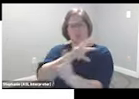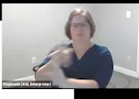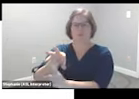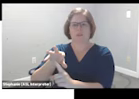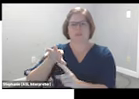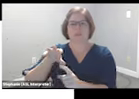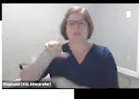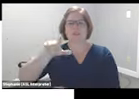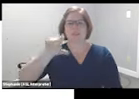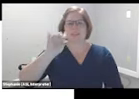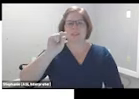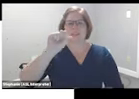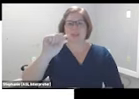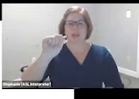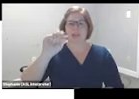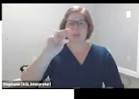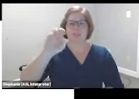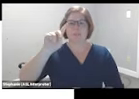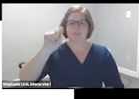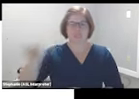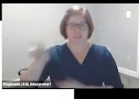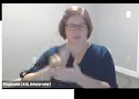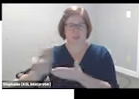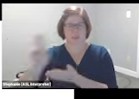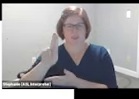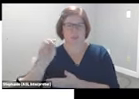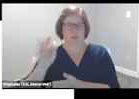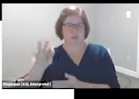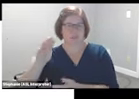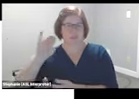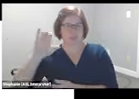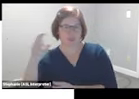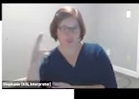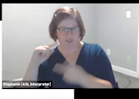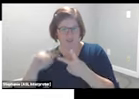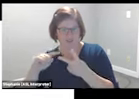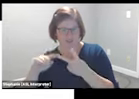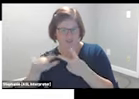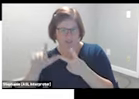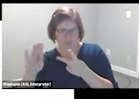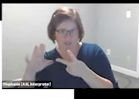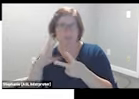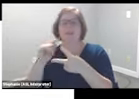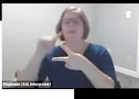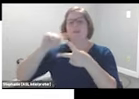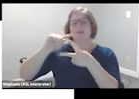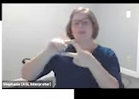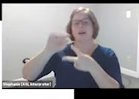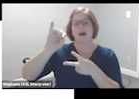Meeks at the University of Michigan. And I also highlight something that Ainsley and I have just started to set up called Idea